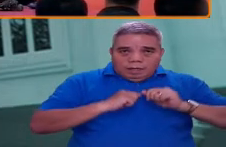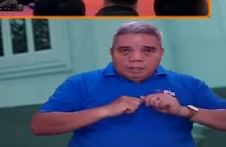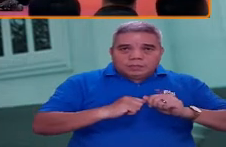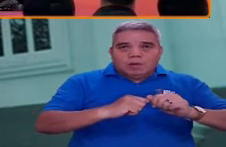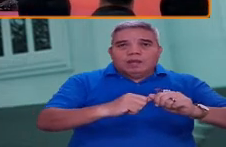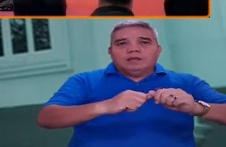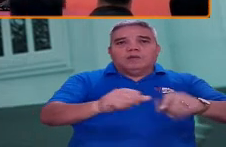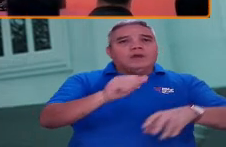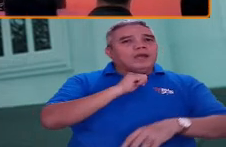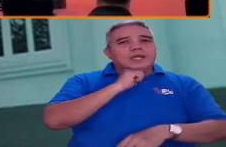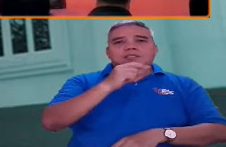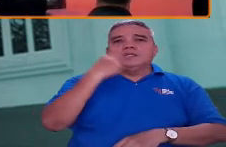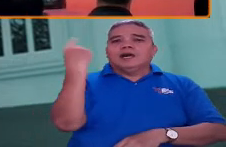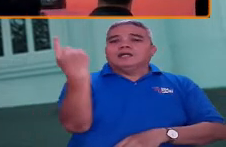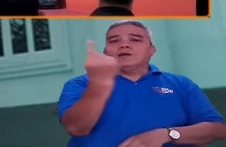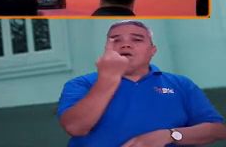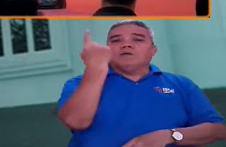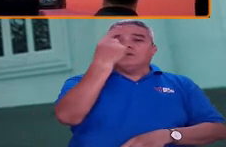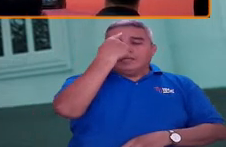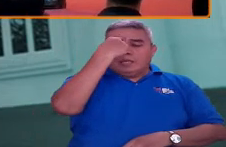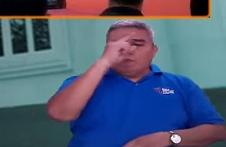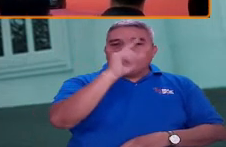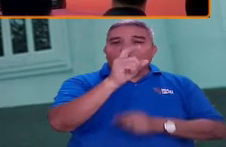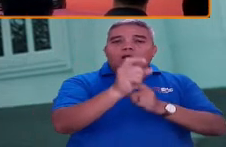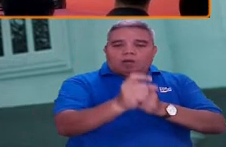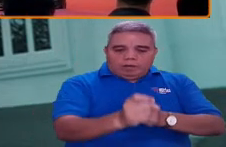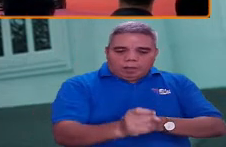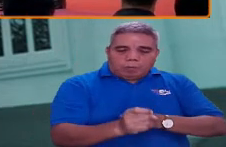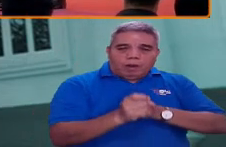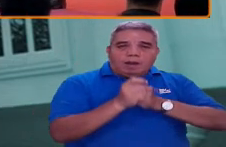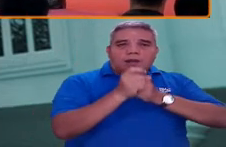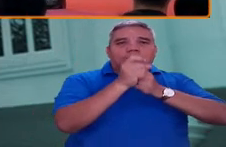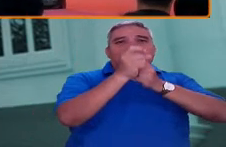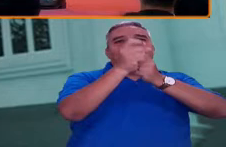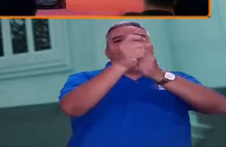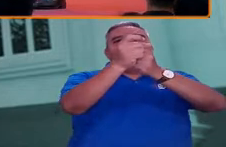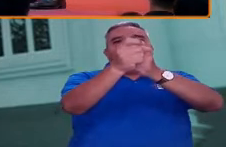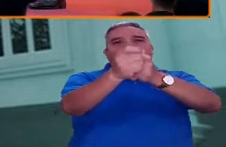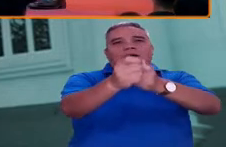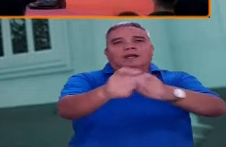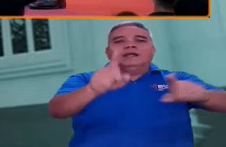witnesses, let us run the race not only for the